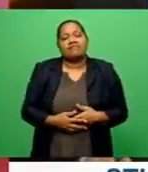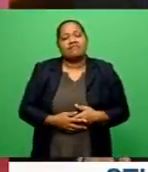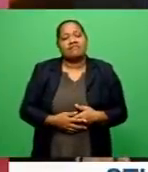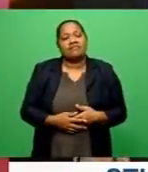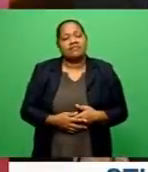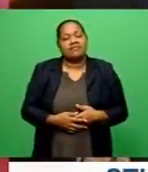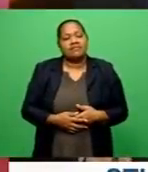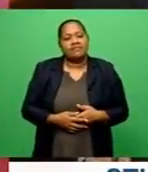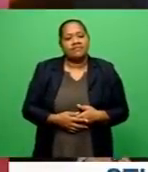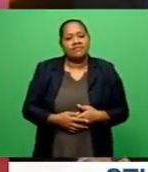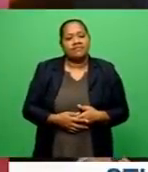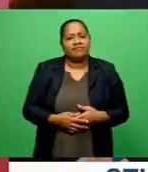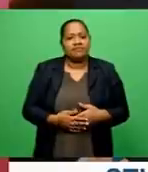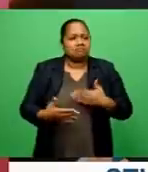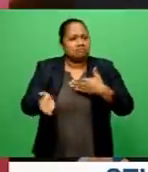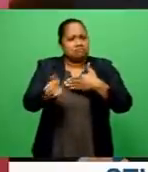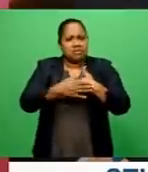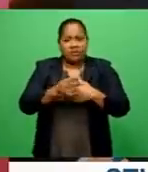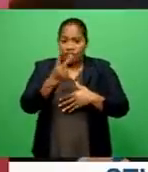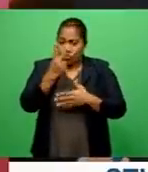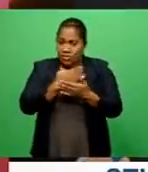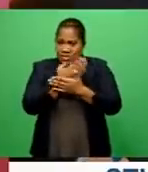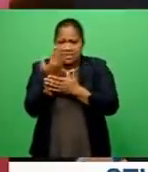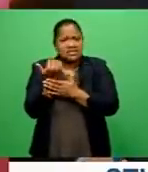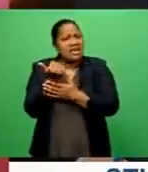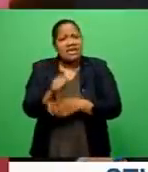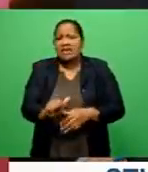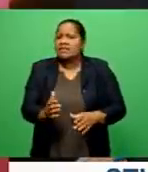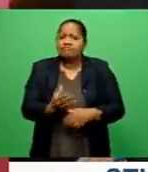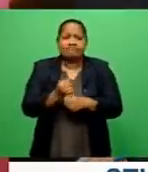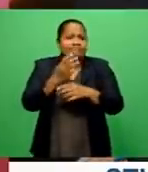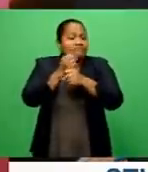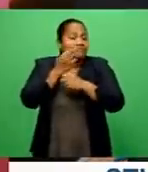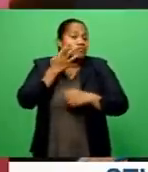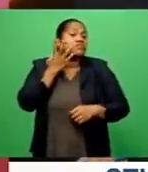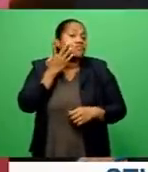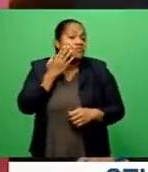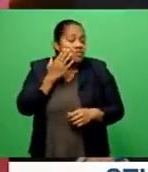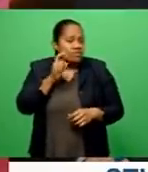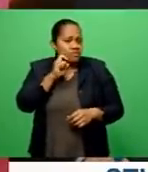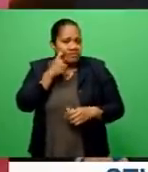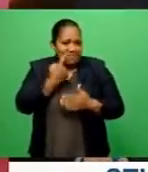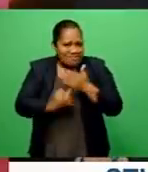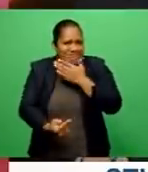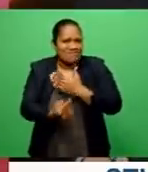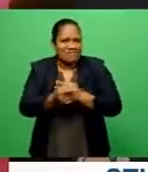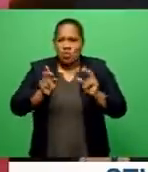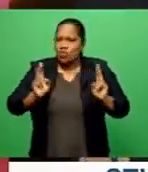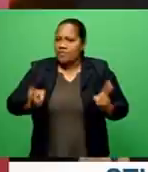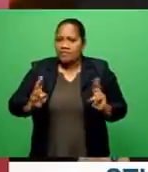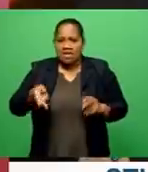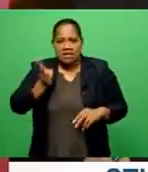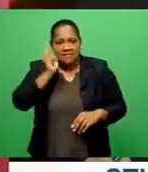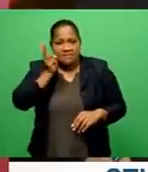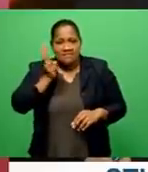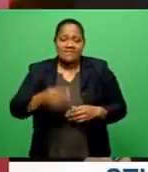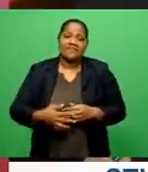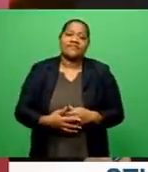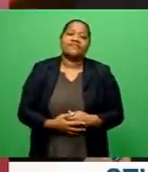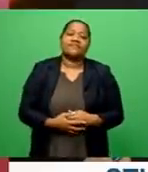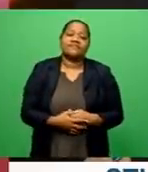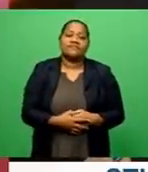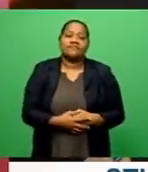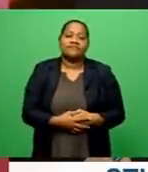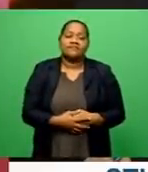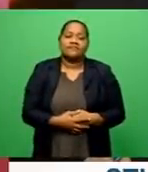Been closed for the last 2 days, Korey. Is there any update on when retail operations will return to normal?